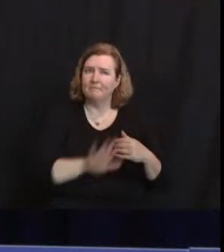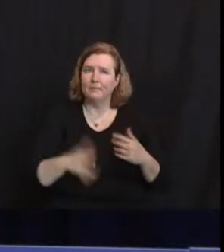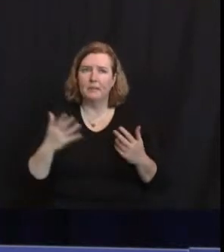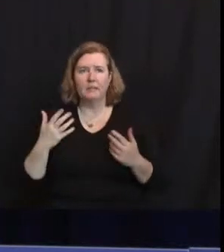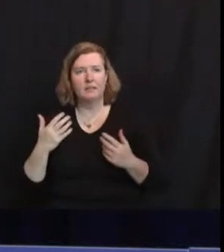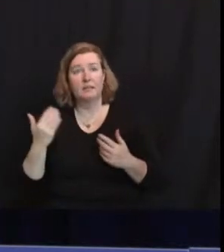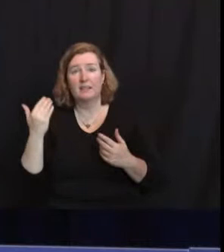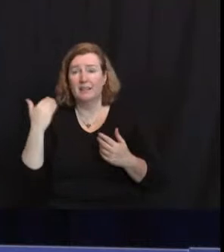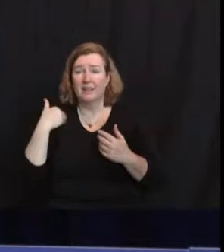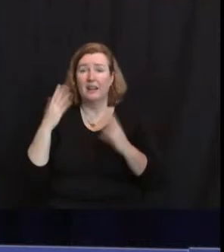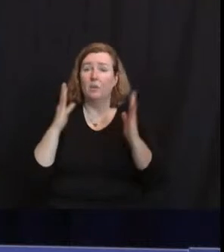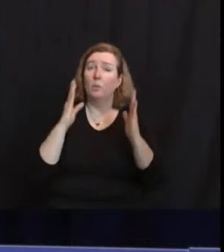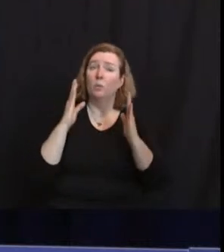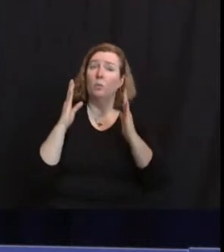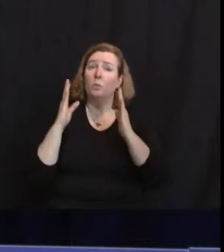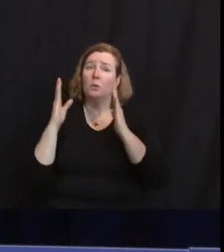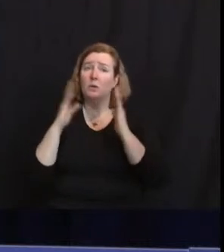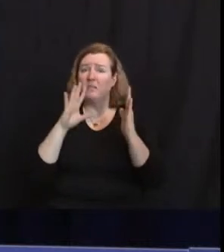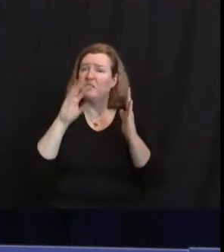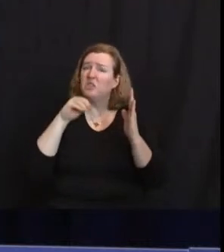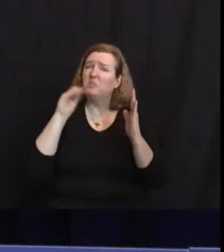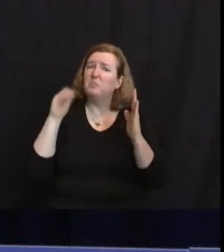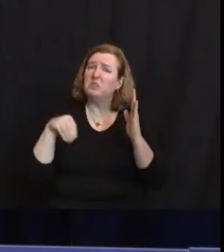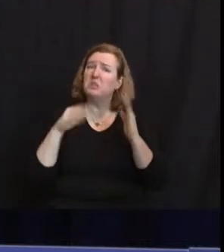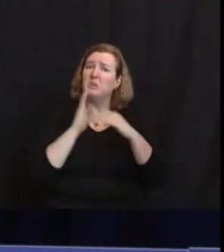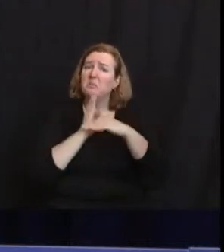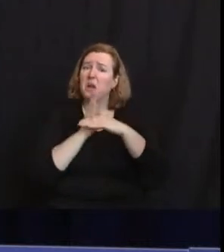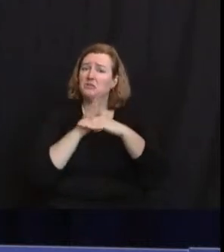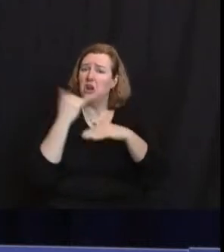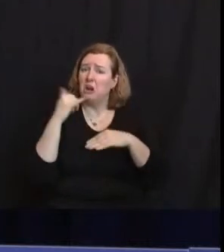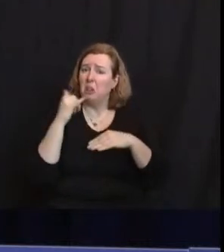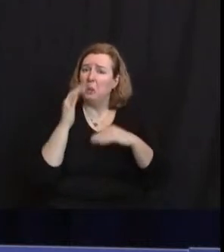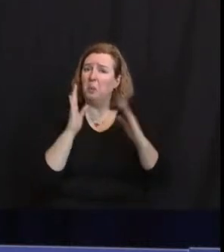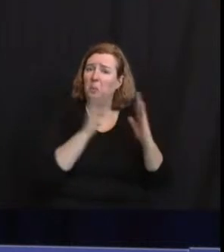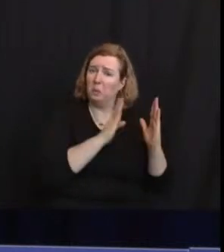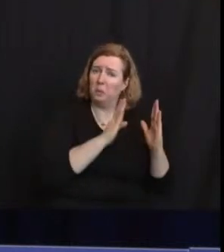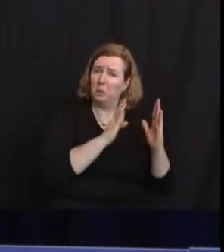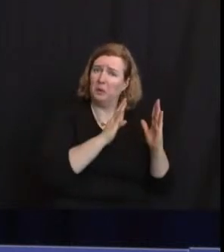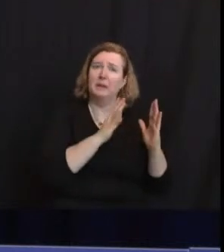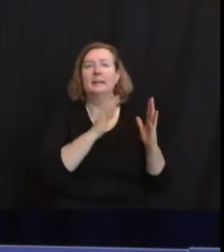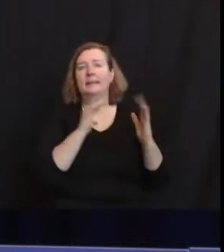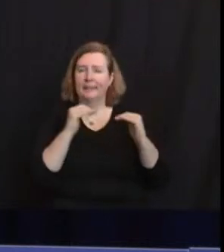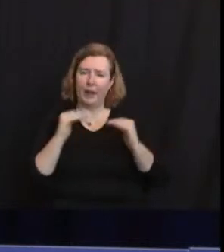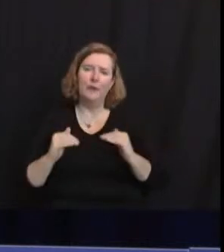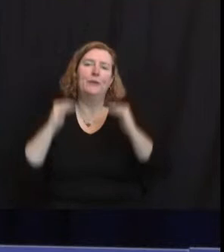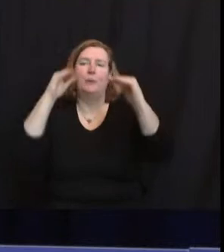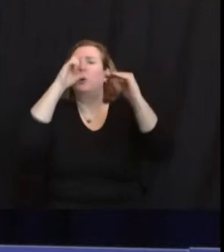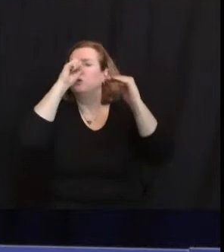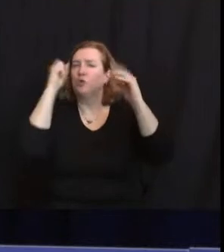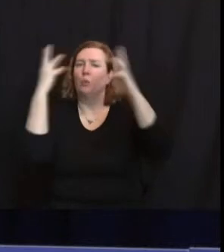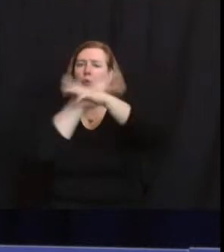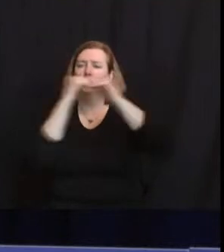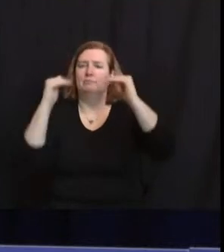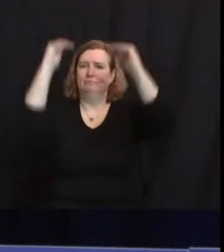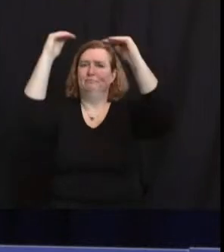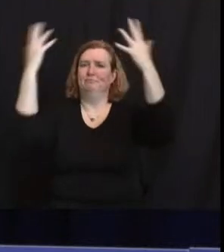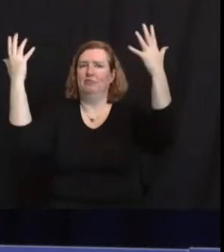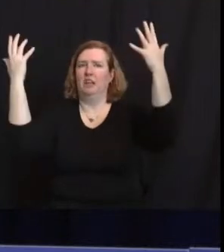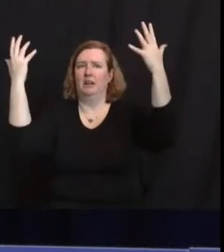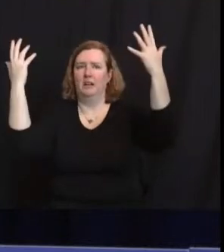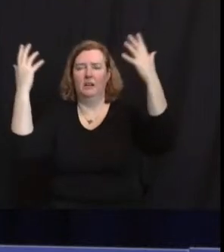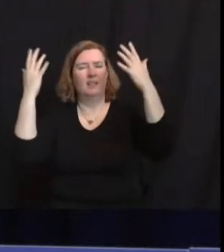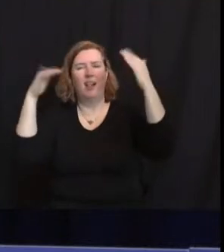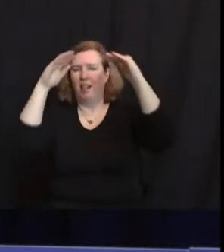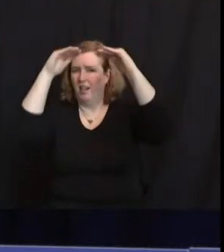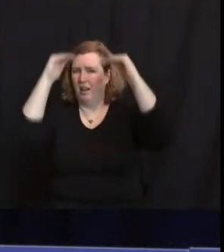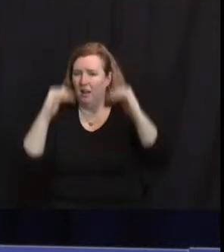half of our counties to moderate, to yellow. We are back to orange. We are still not seeing a decline in this activity